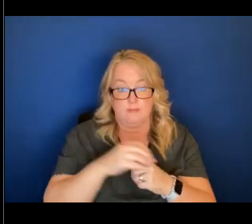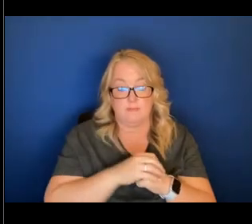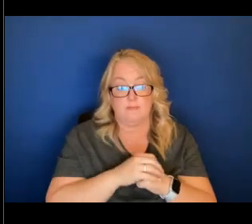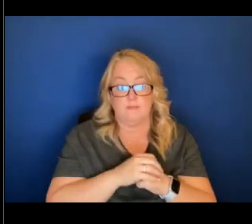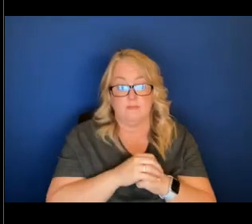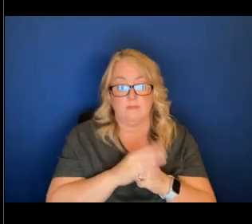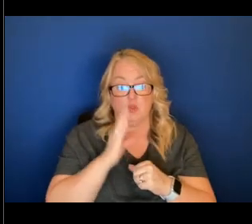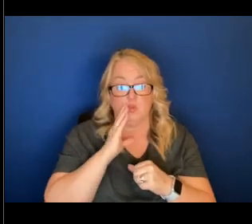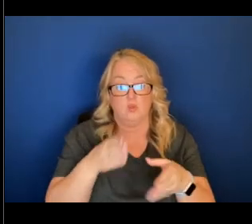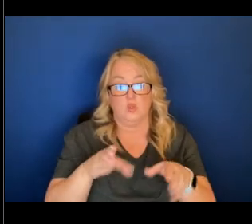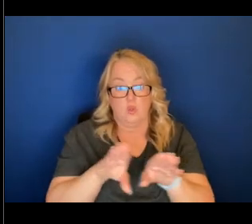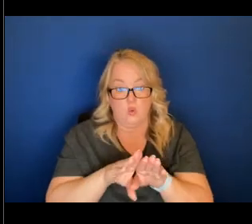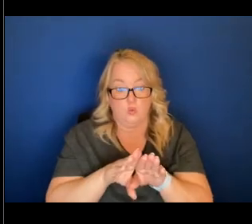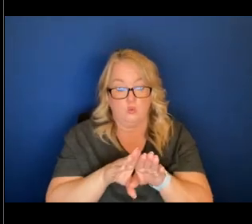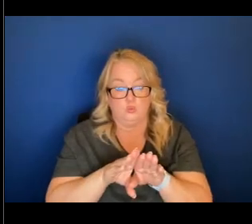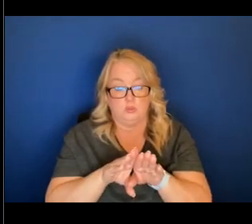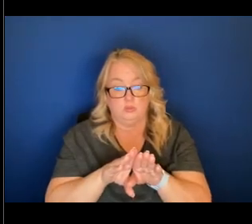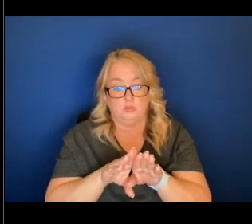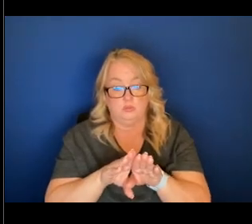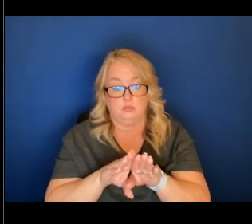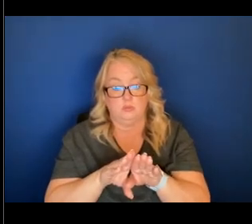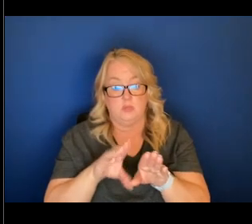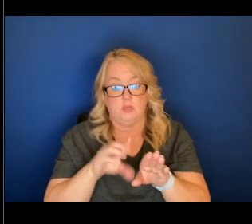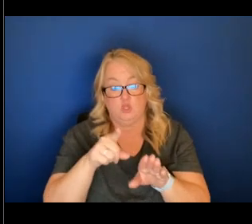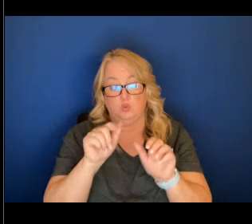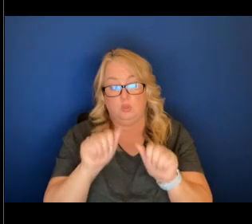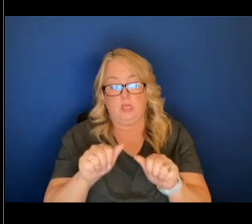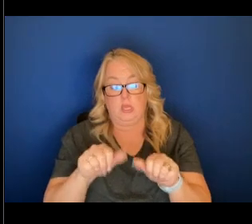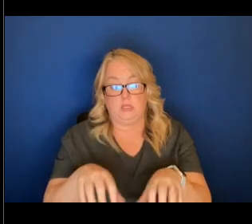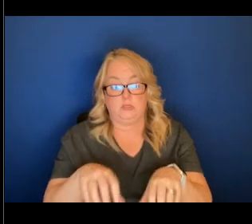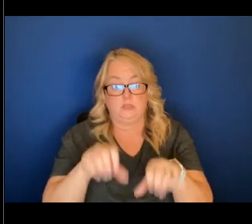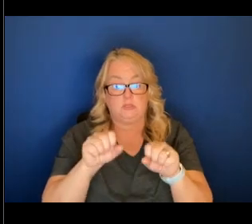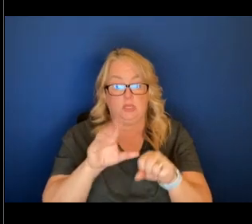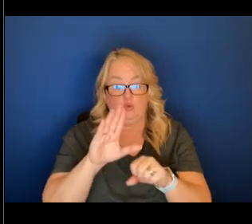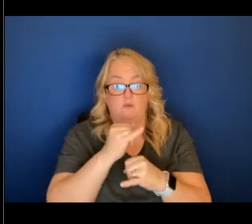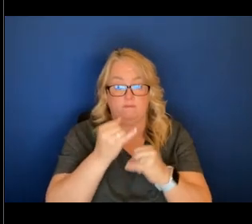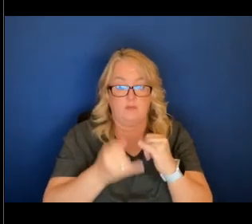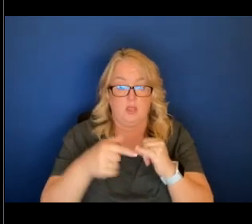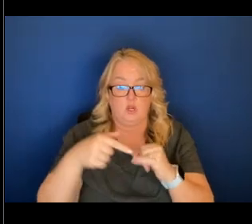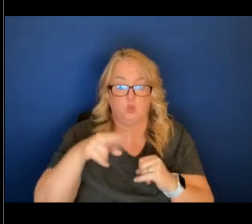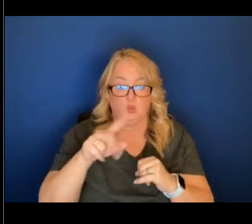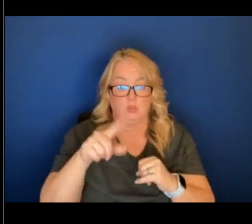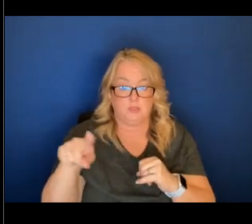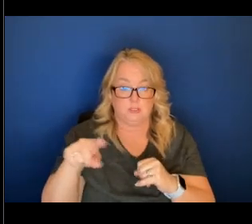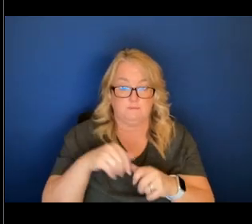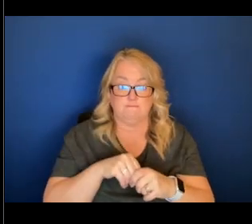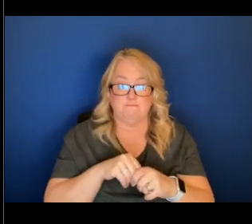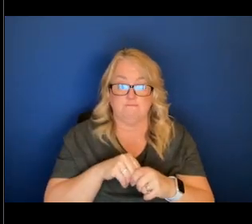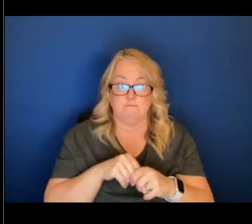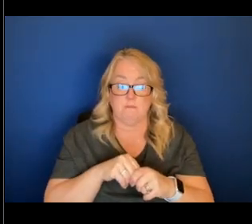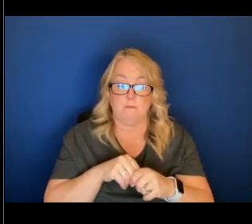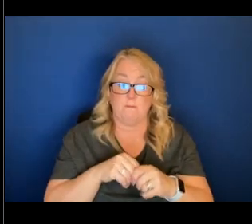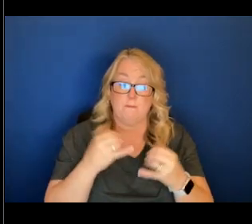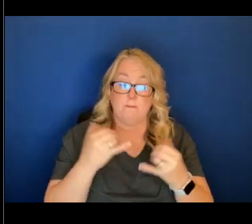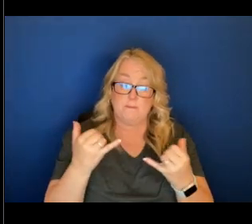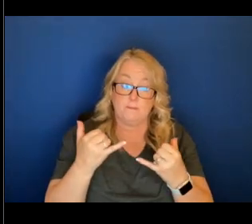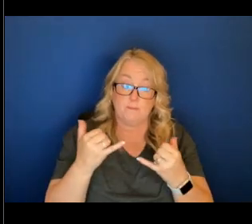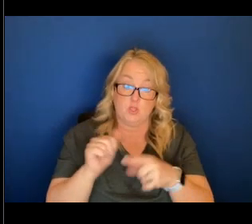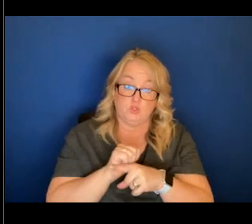and then we will close the training session, and you will be able to take the final quiz. This